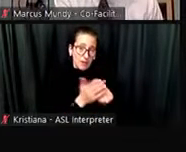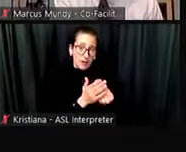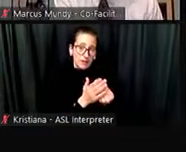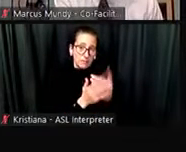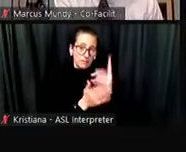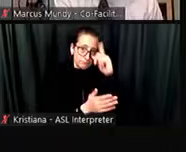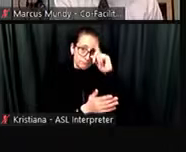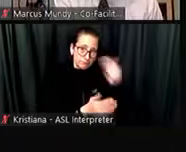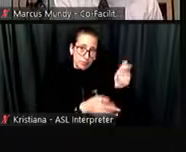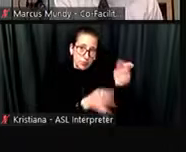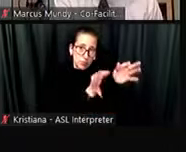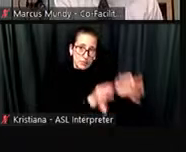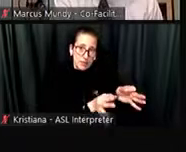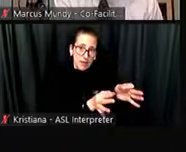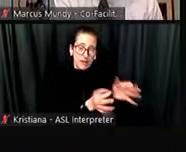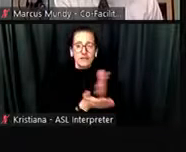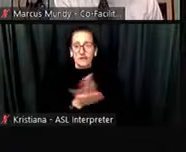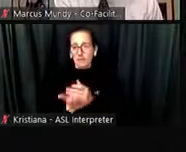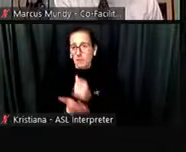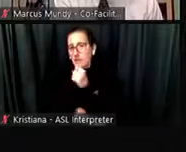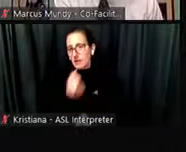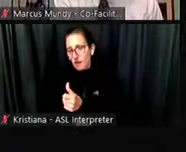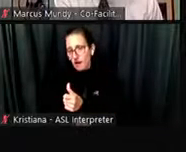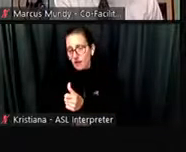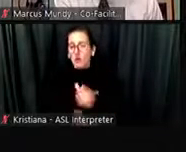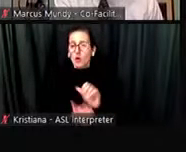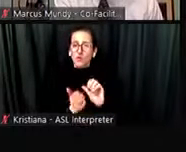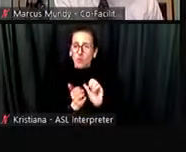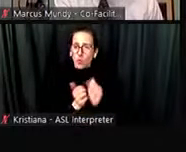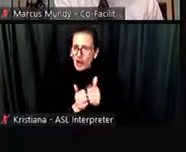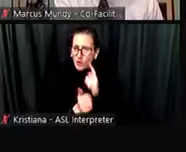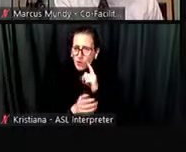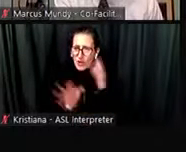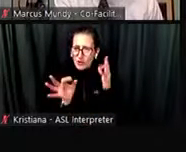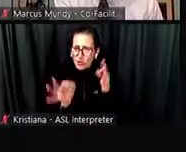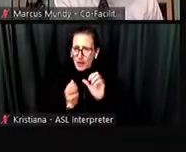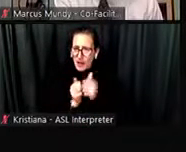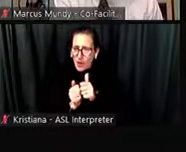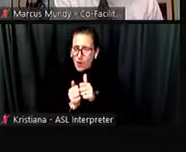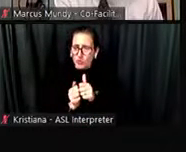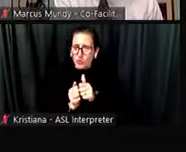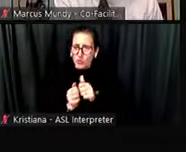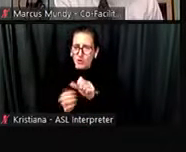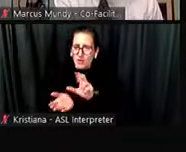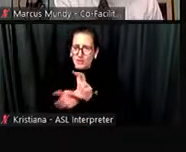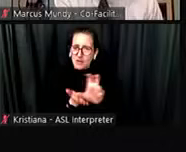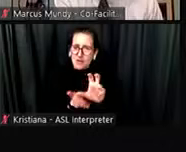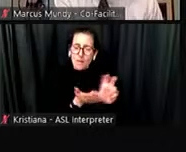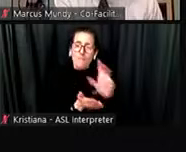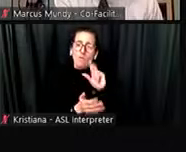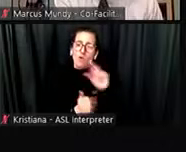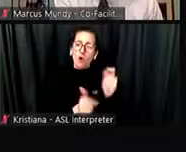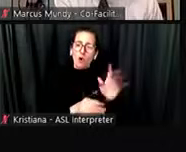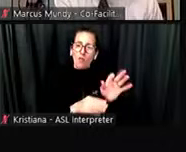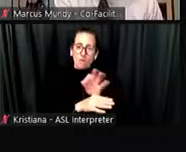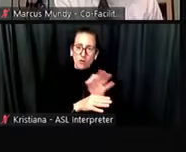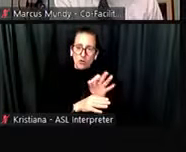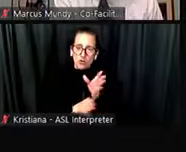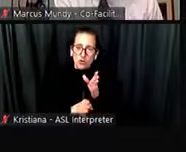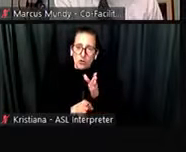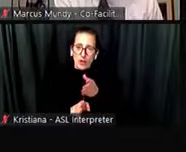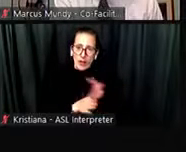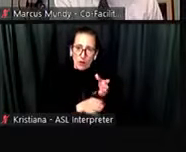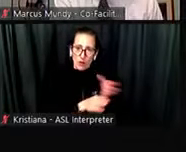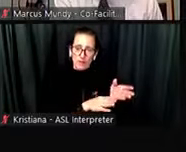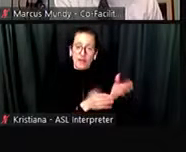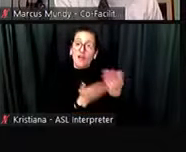not. How do we allocate all of that among all of the functional areas? So we start from general fund, the general government